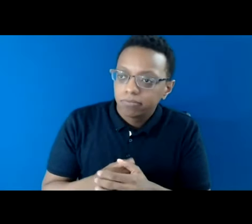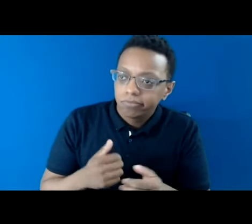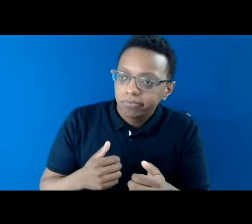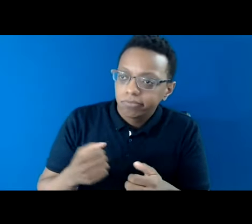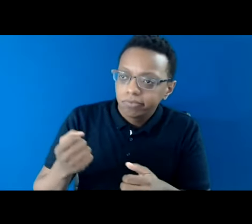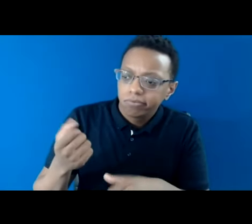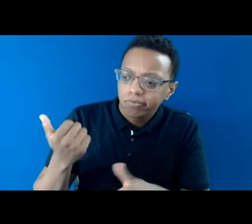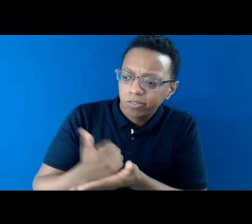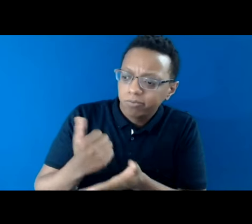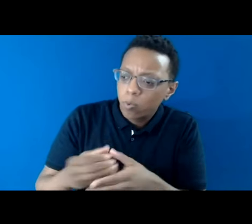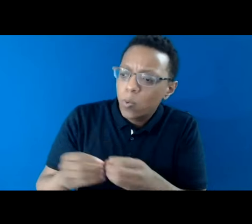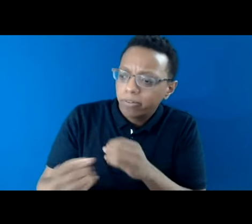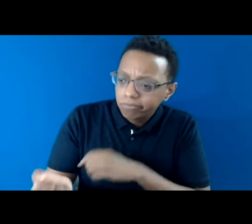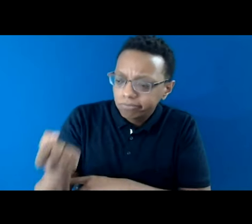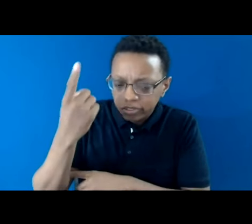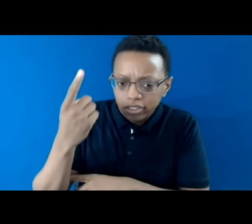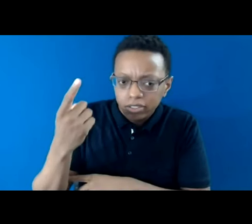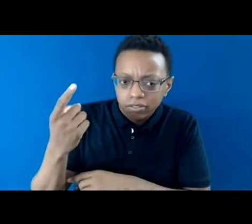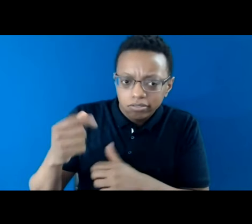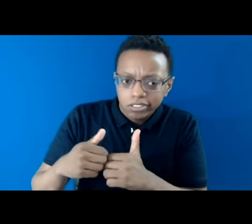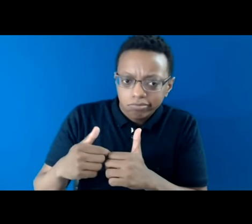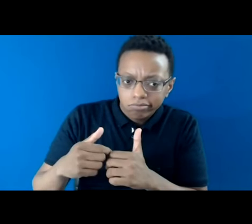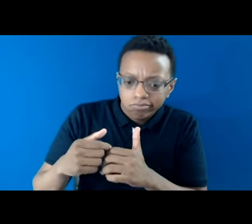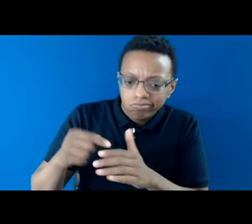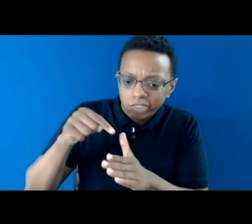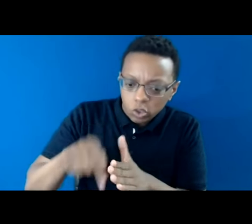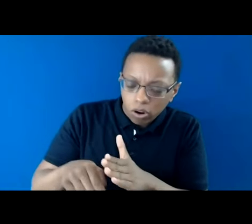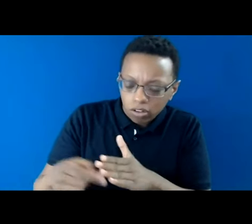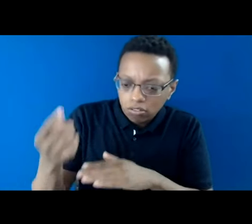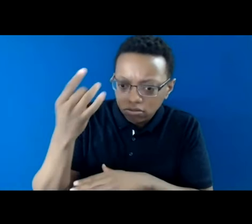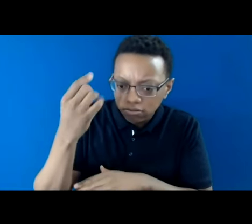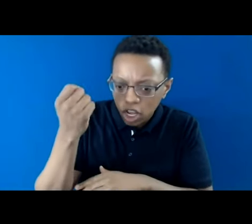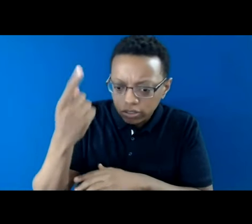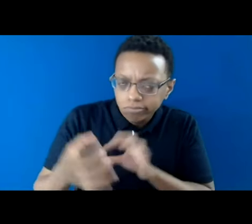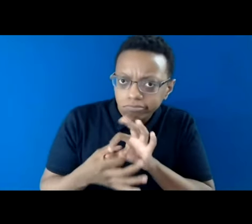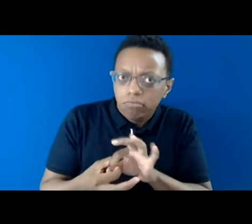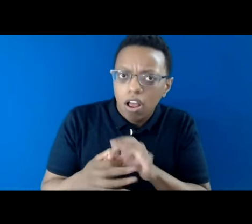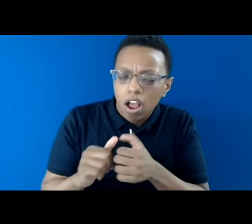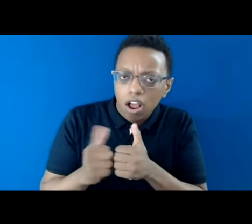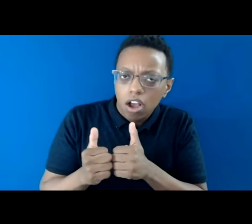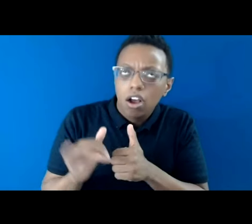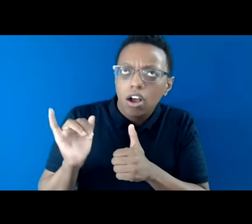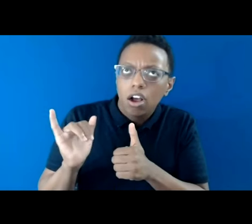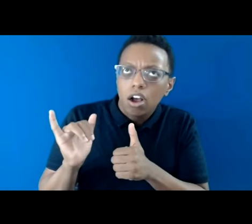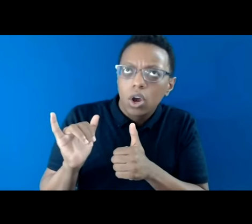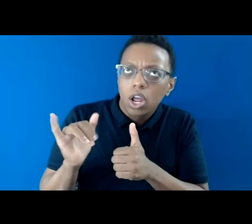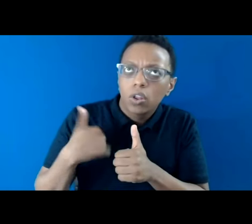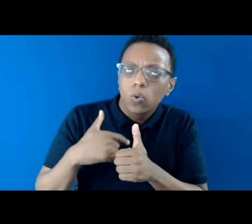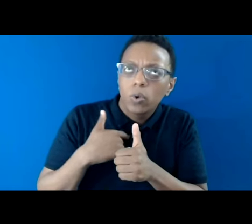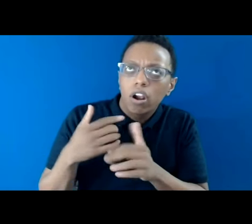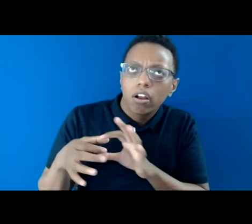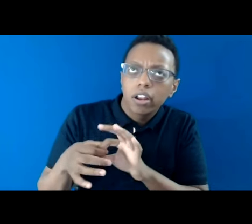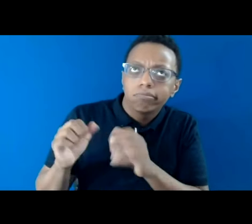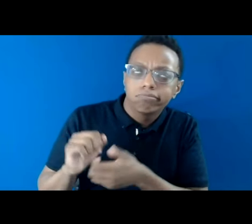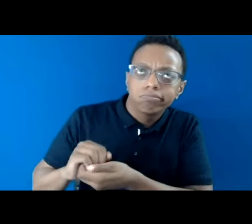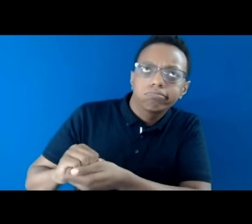and deeply concrete for people, is to understand that there's that we're all part of the coalition